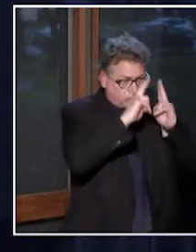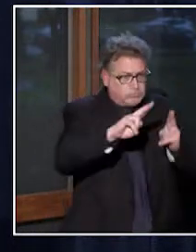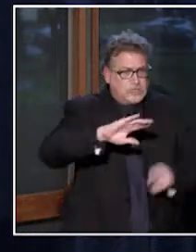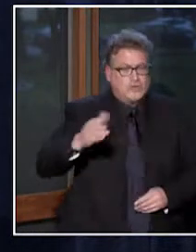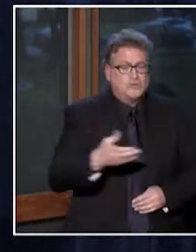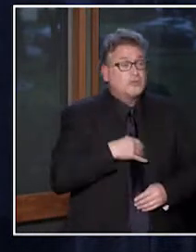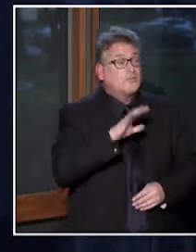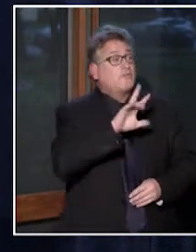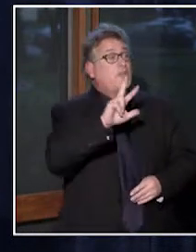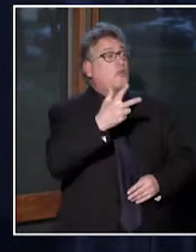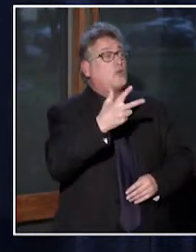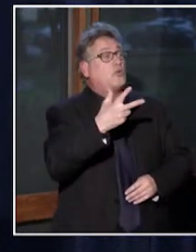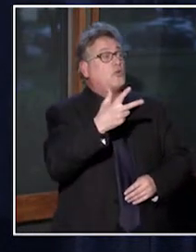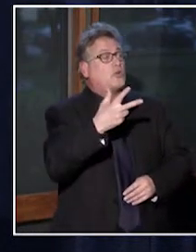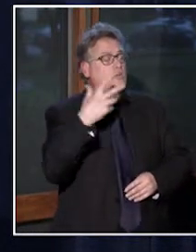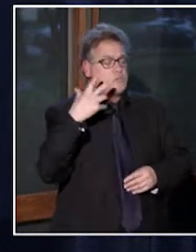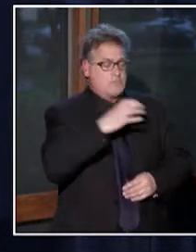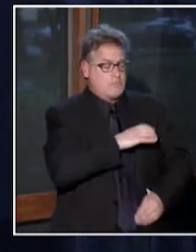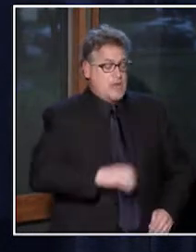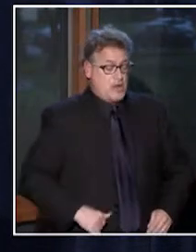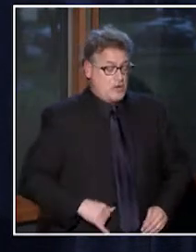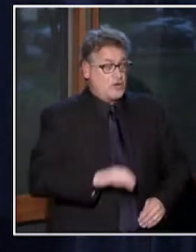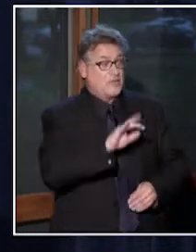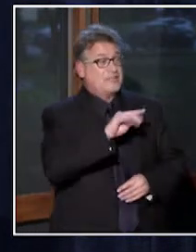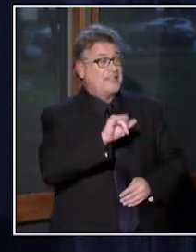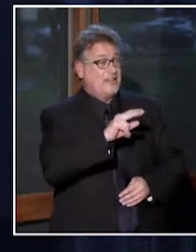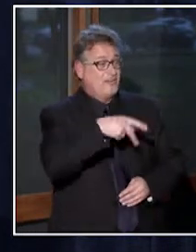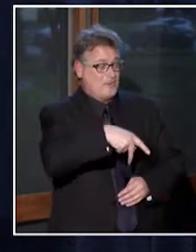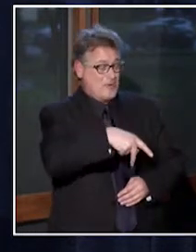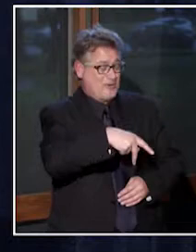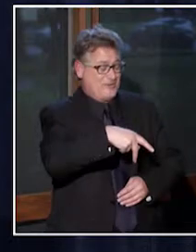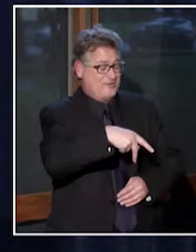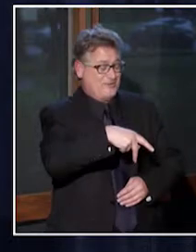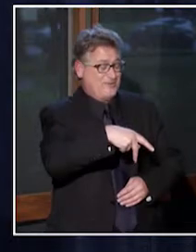the 53rd mayor of the city of Portland, Oregon, Mayor Ted Wheeler.